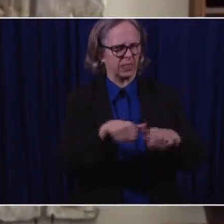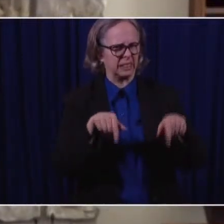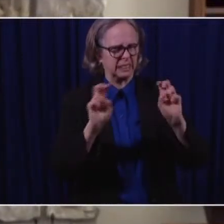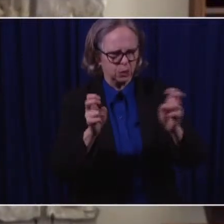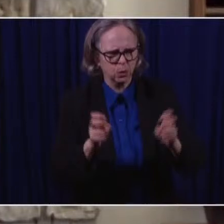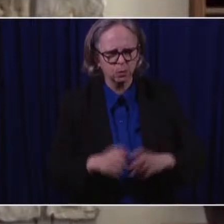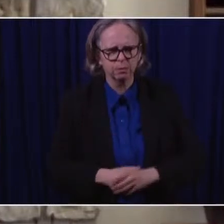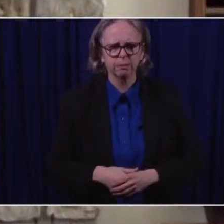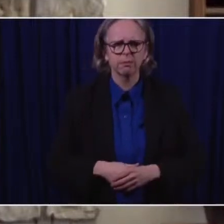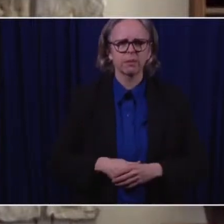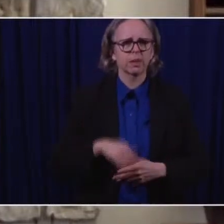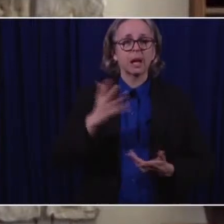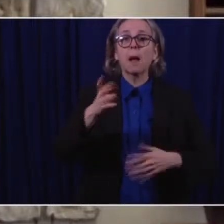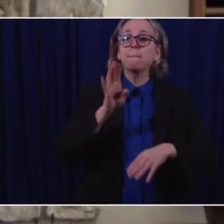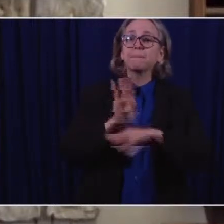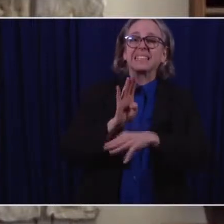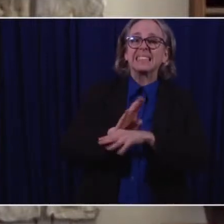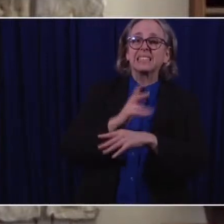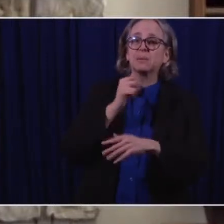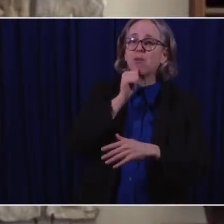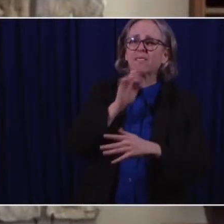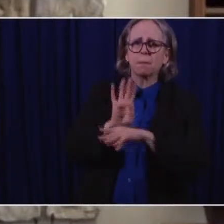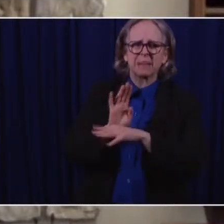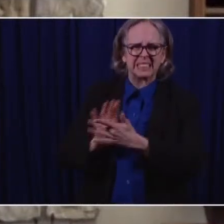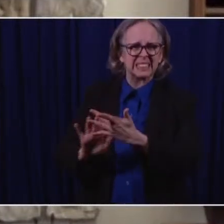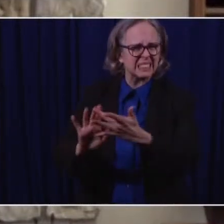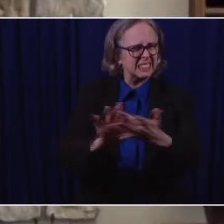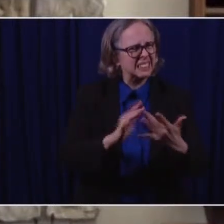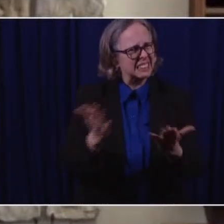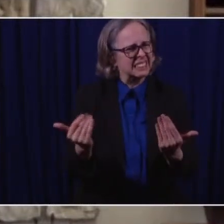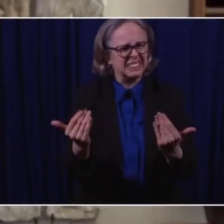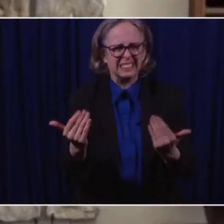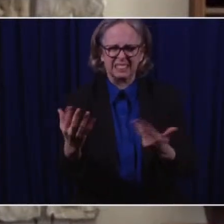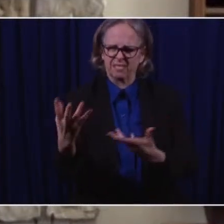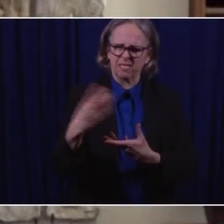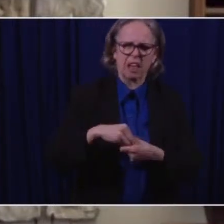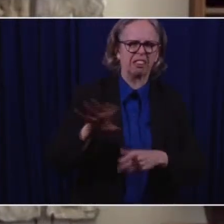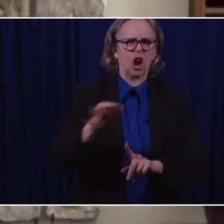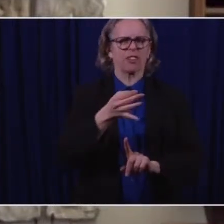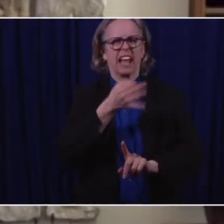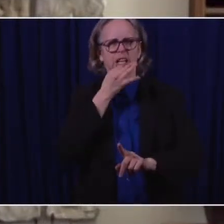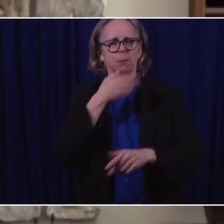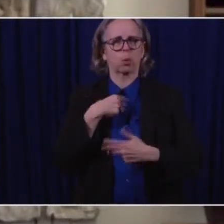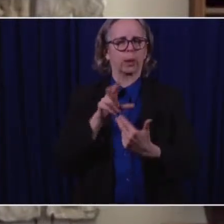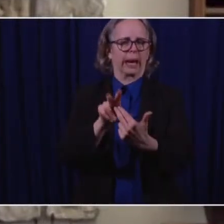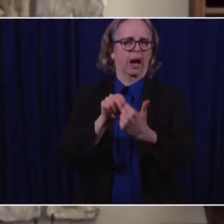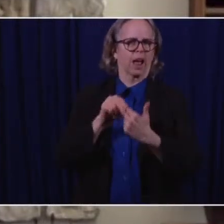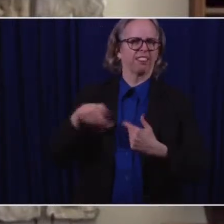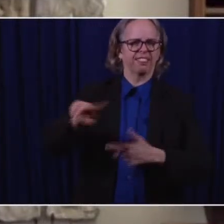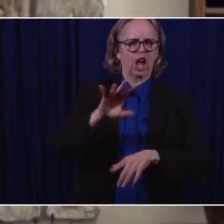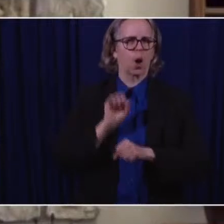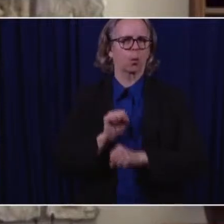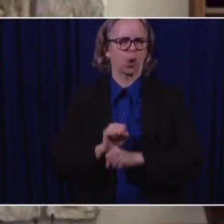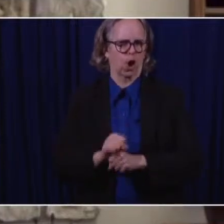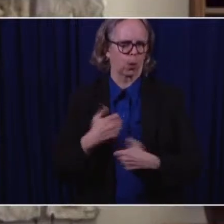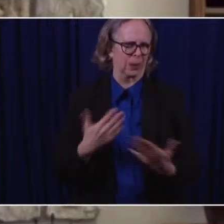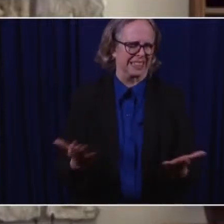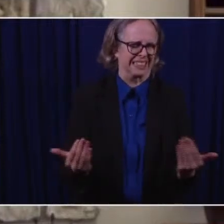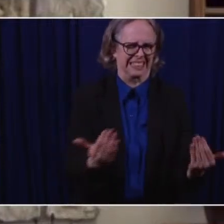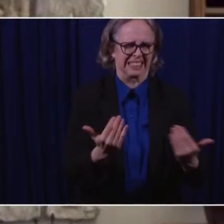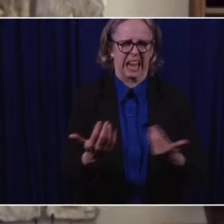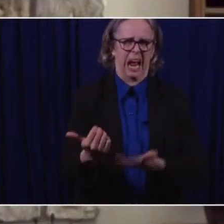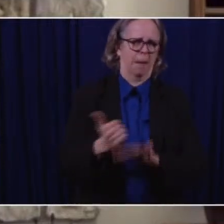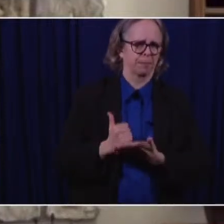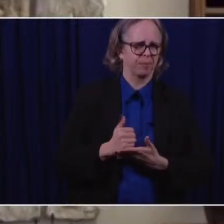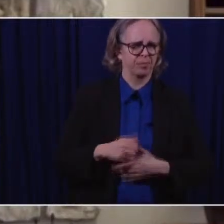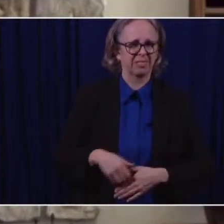in. Experts have started. They've loaned us individuals, and as the Lieutenant Governor talked about a little while